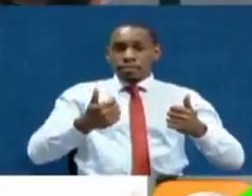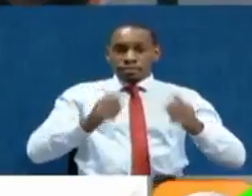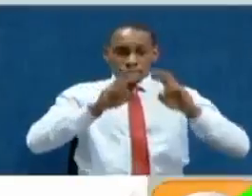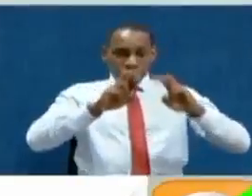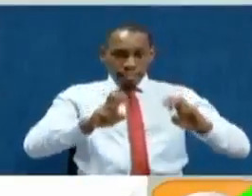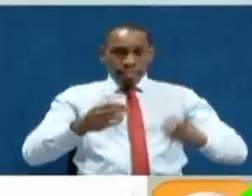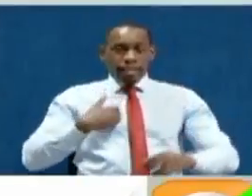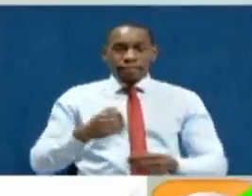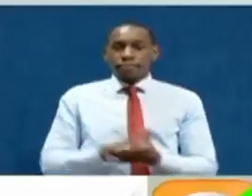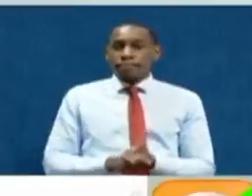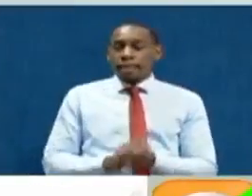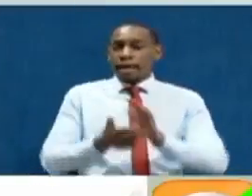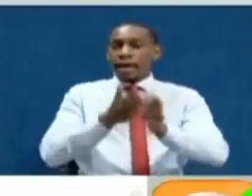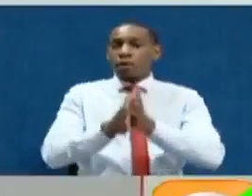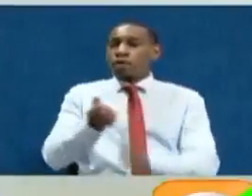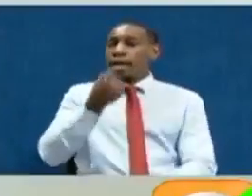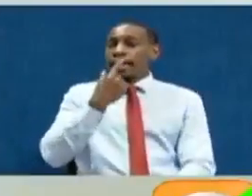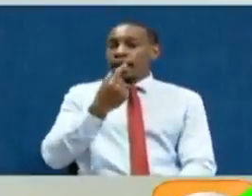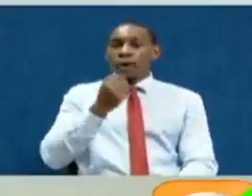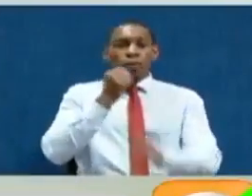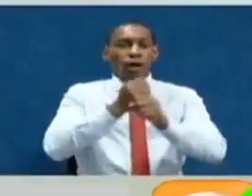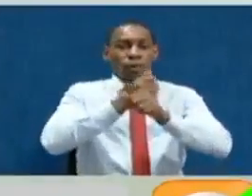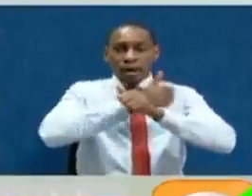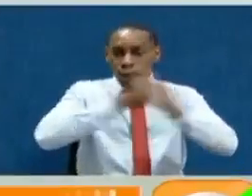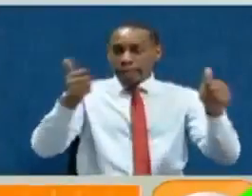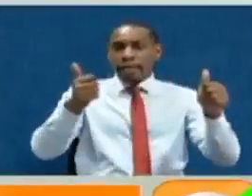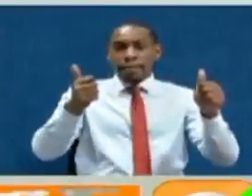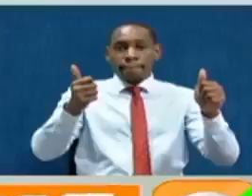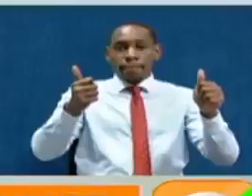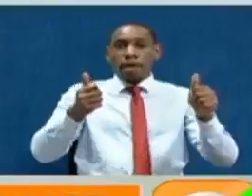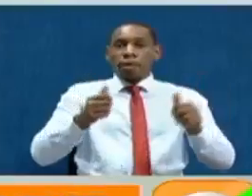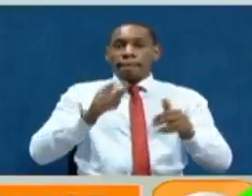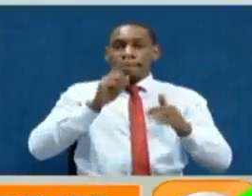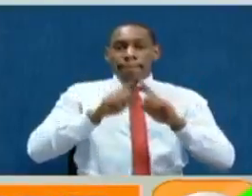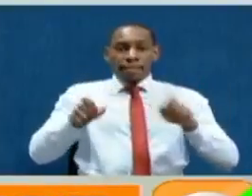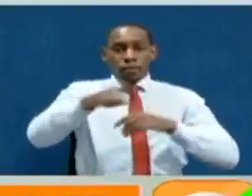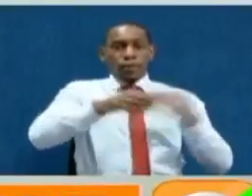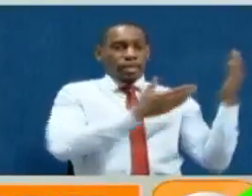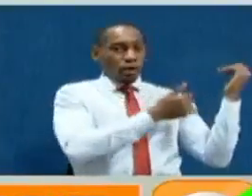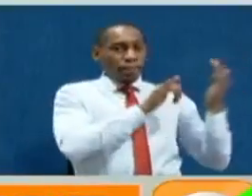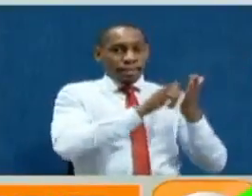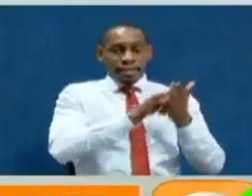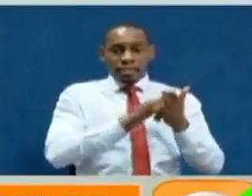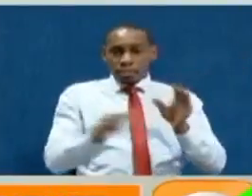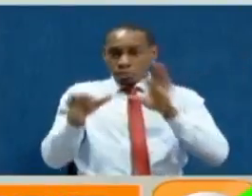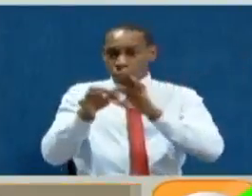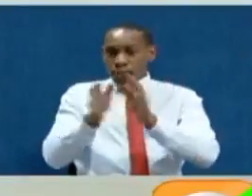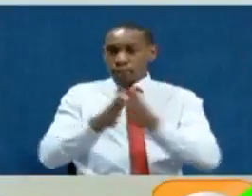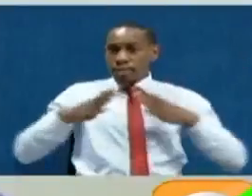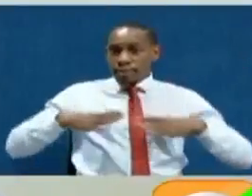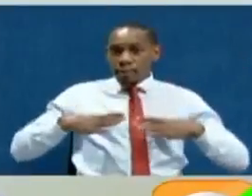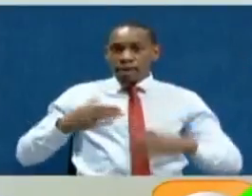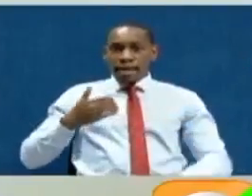study. No vaccine is going to be 100% protective. What we hope is that with a combination of